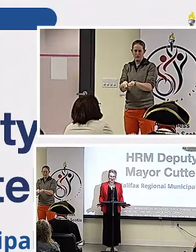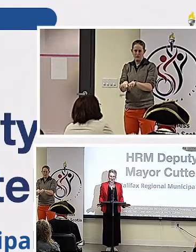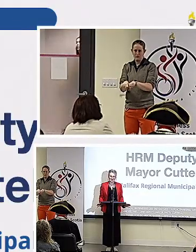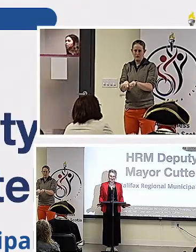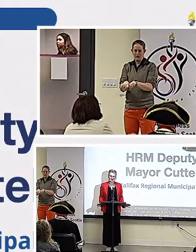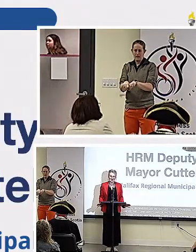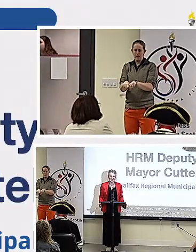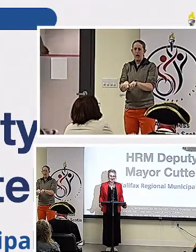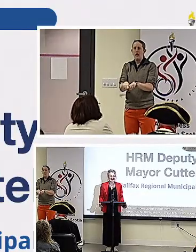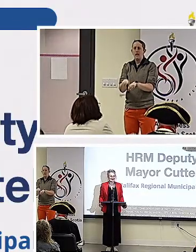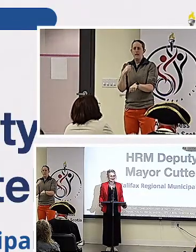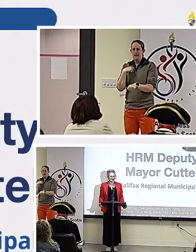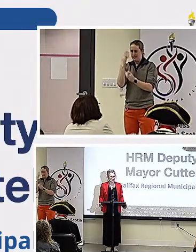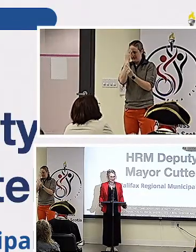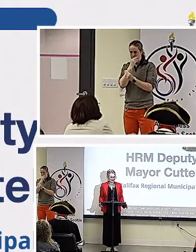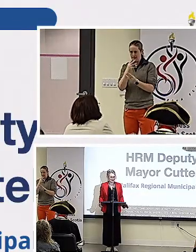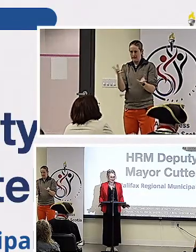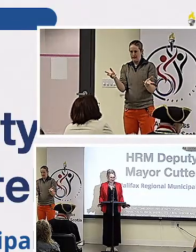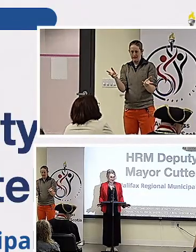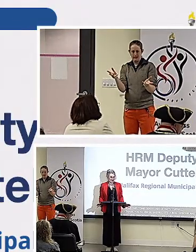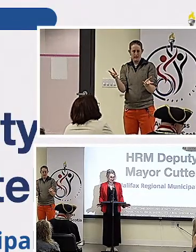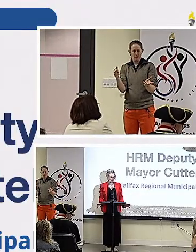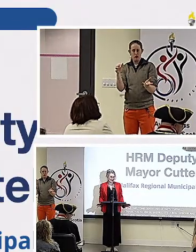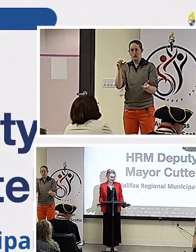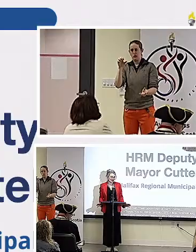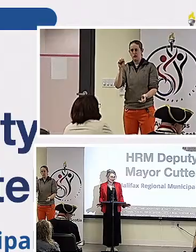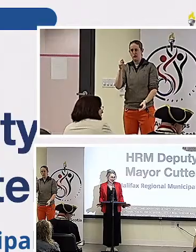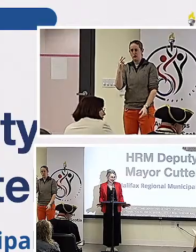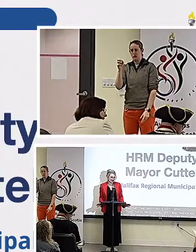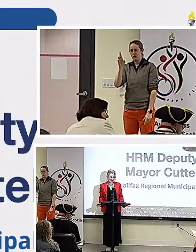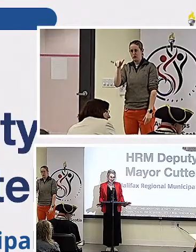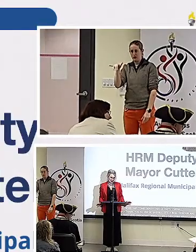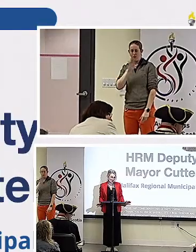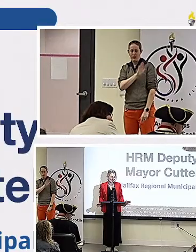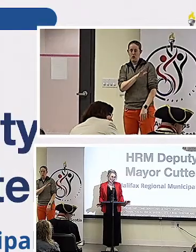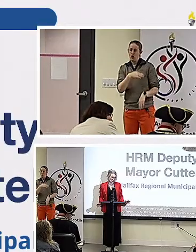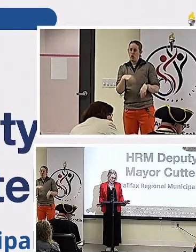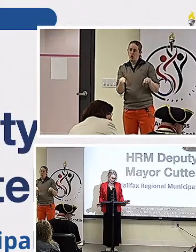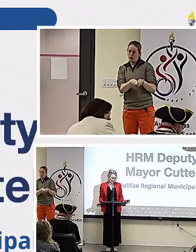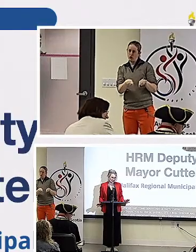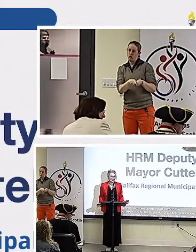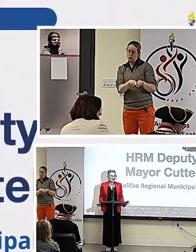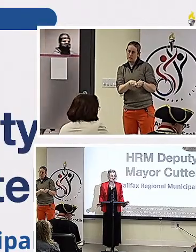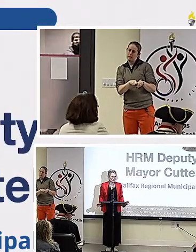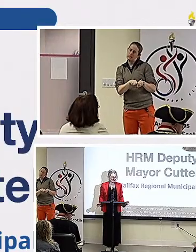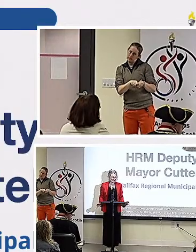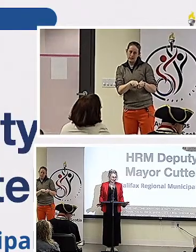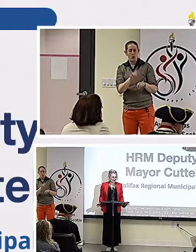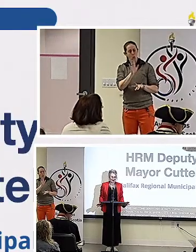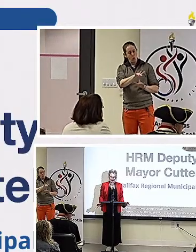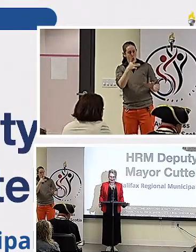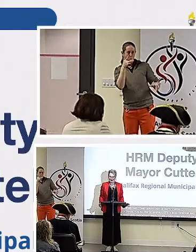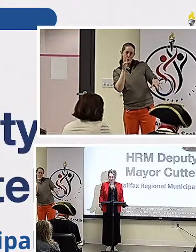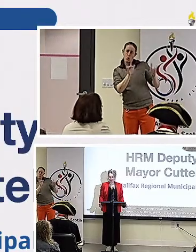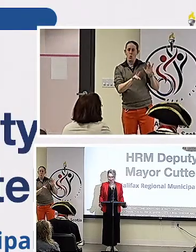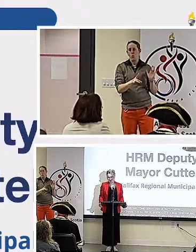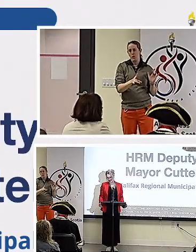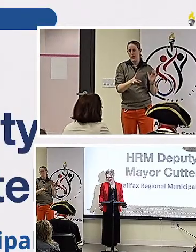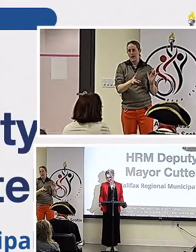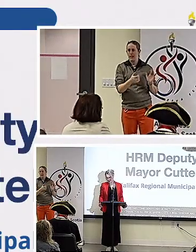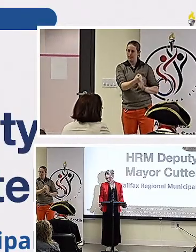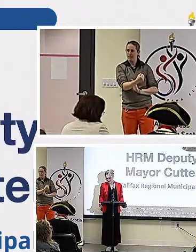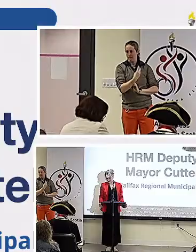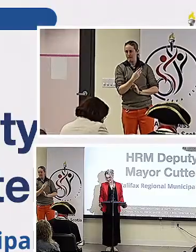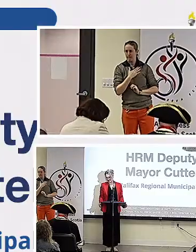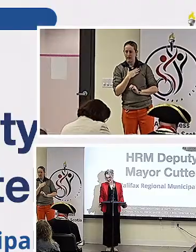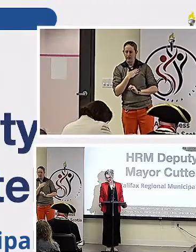as fancy as Sherry's black and red gold buckled shoes over there, or our